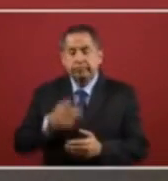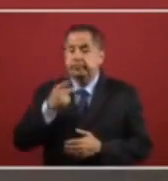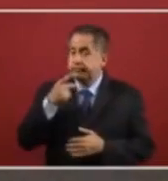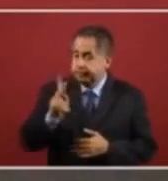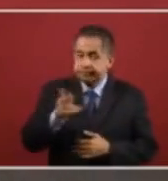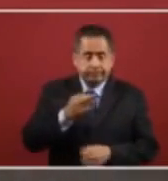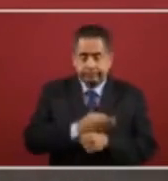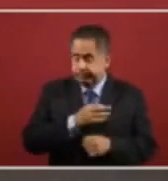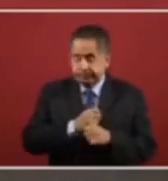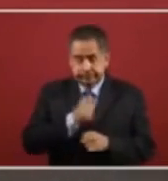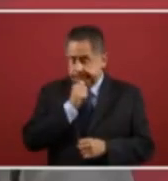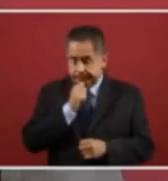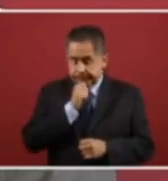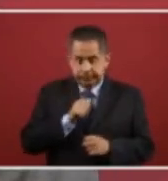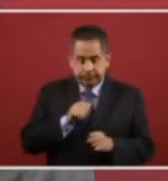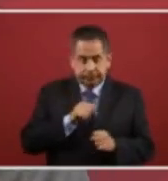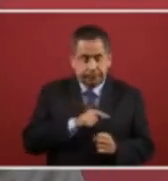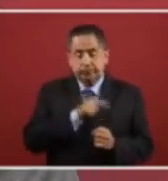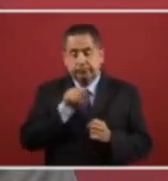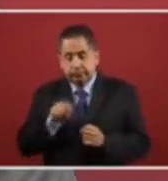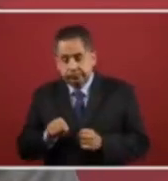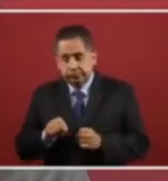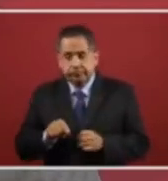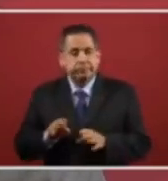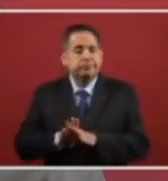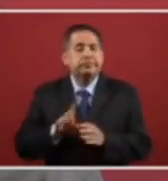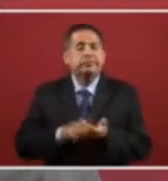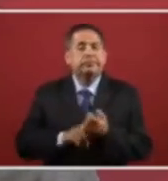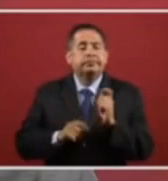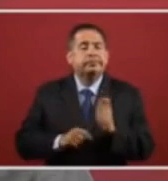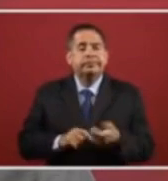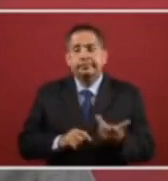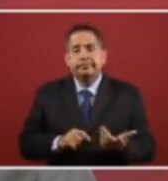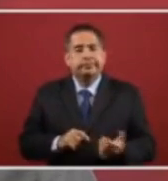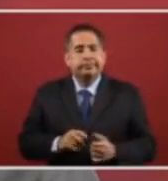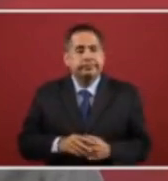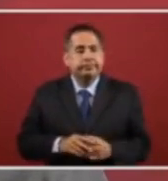But we haven't yet gotten